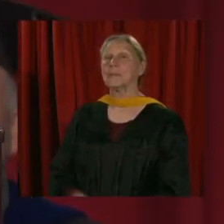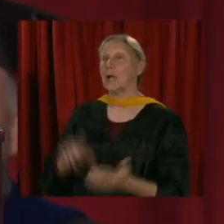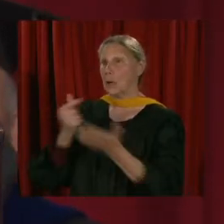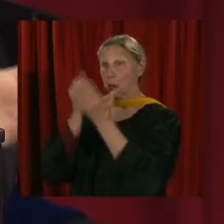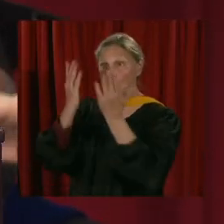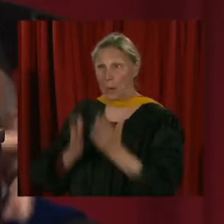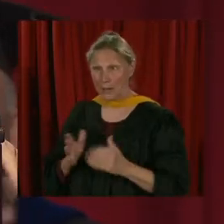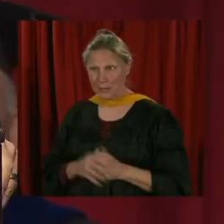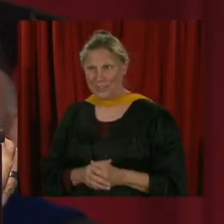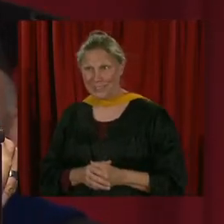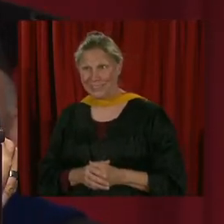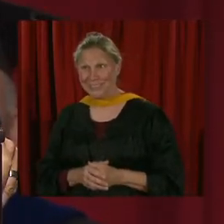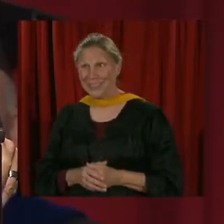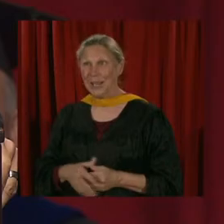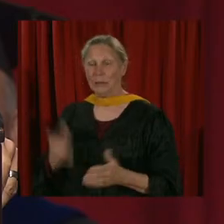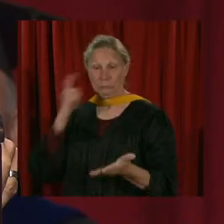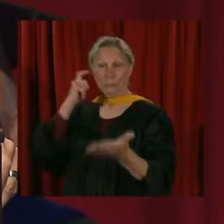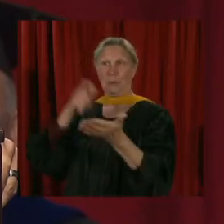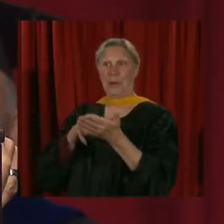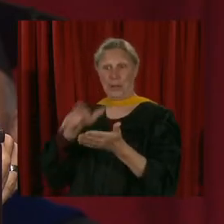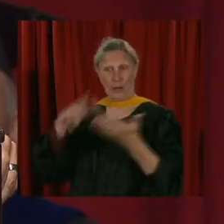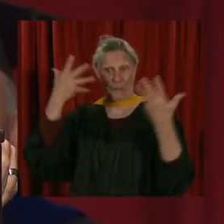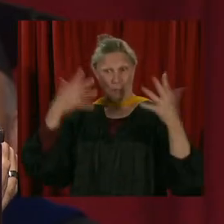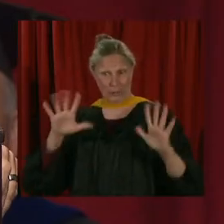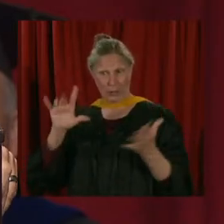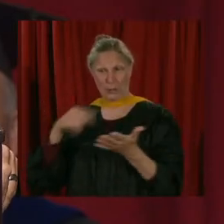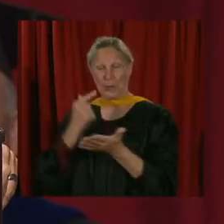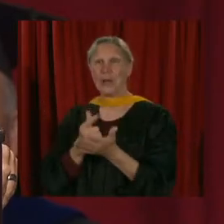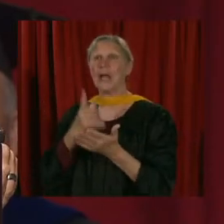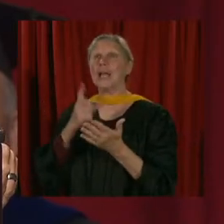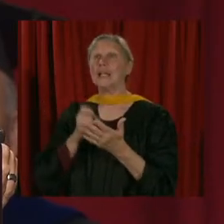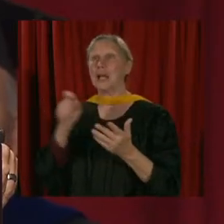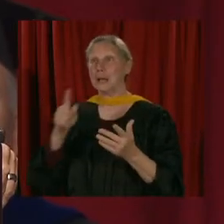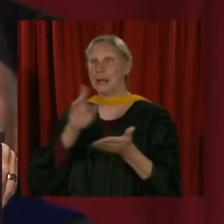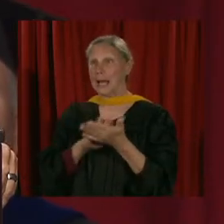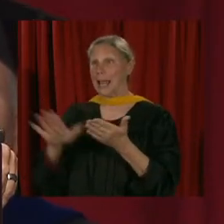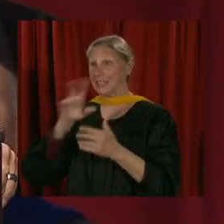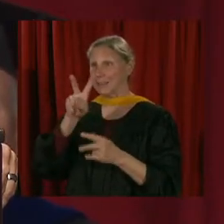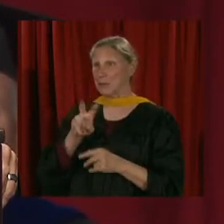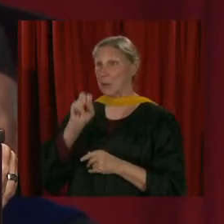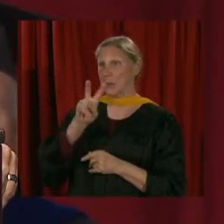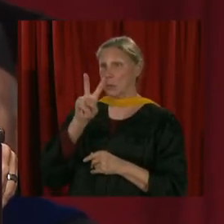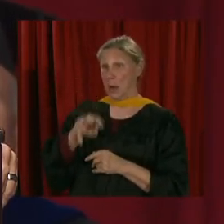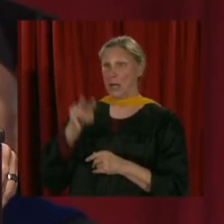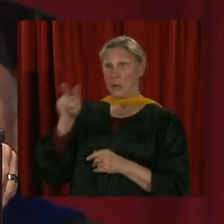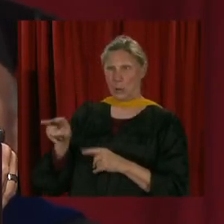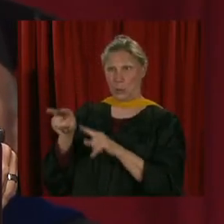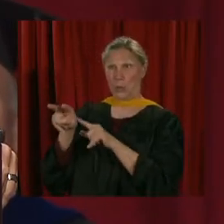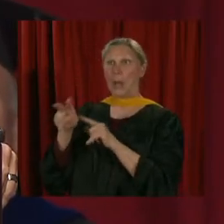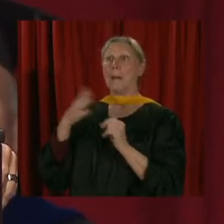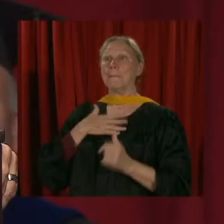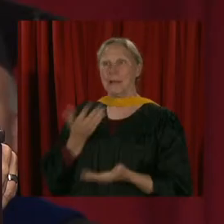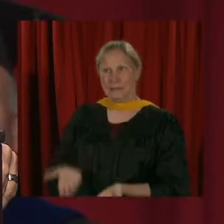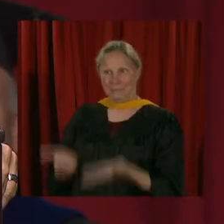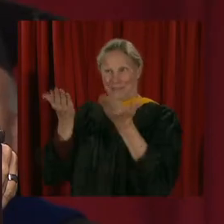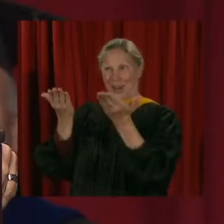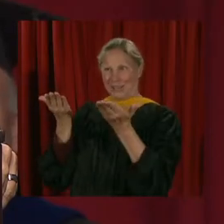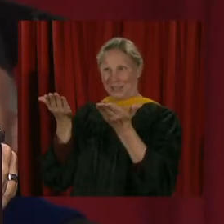Graduates. To signify your graduation, will the Fulbright College Class of 2022 please